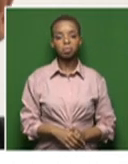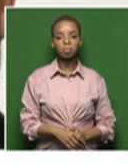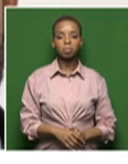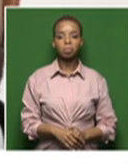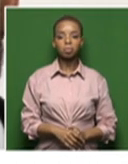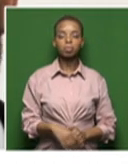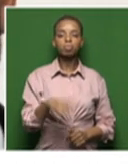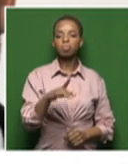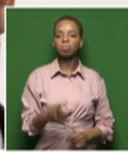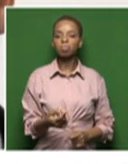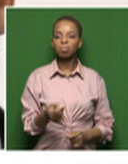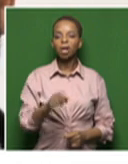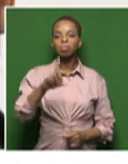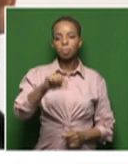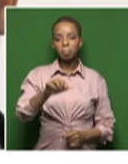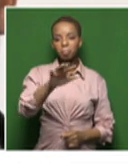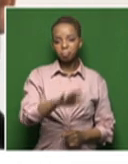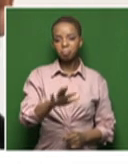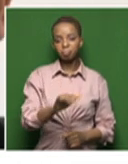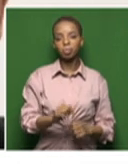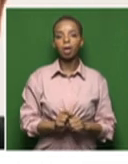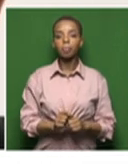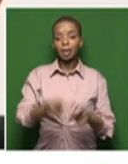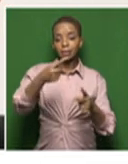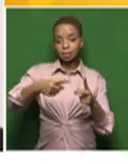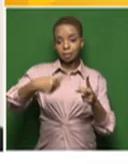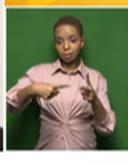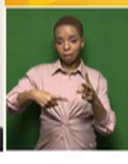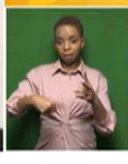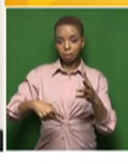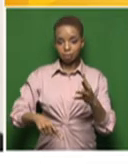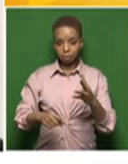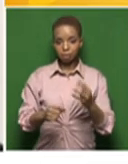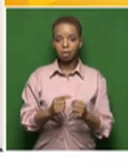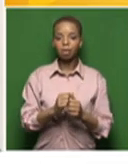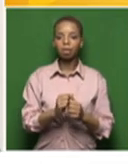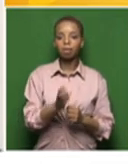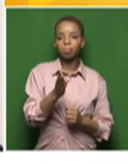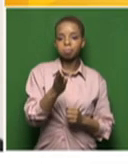It is very, very affordable. Our details, I hope they've been shown